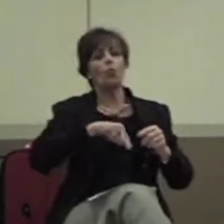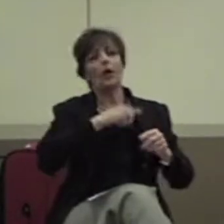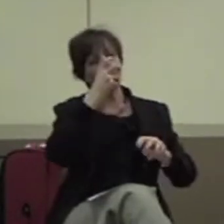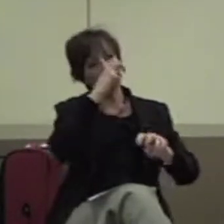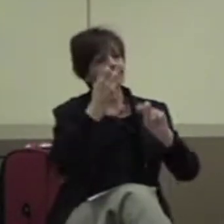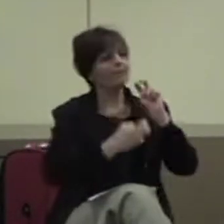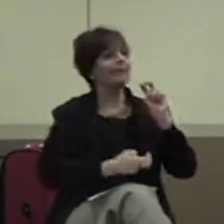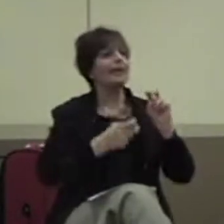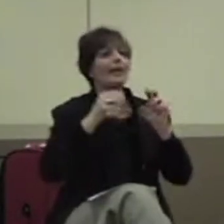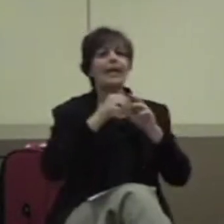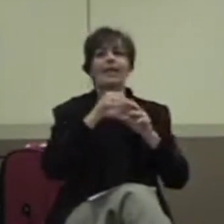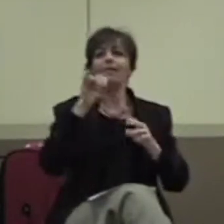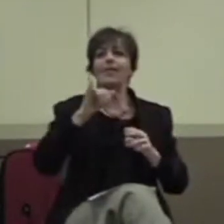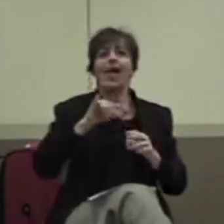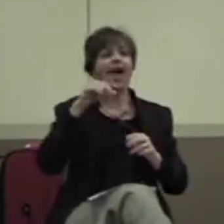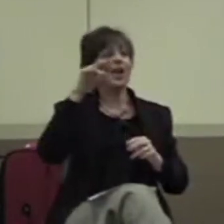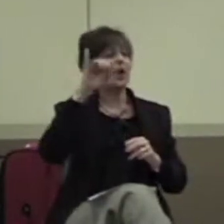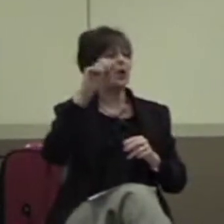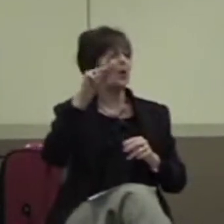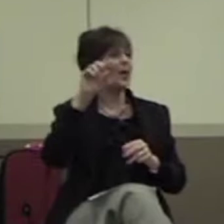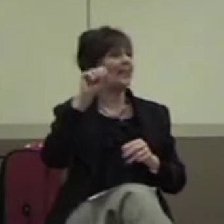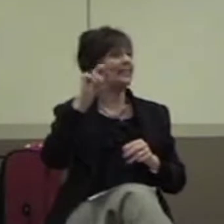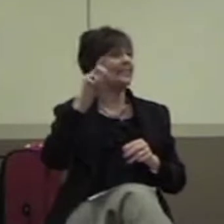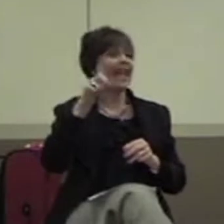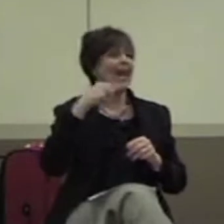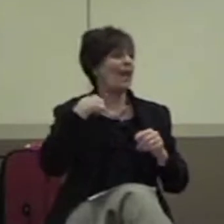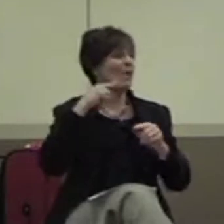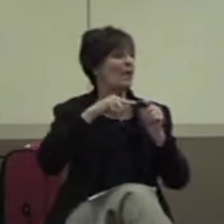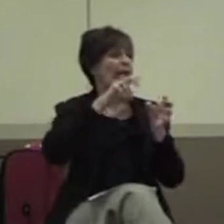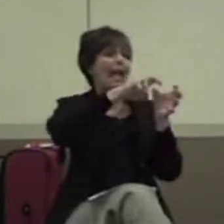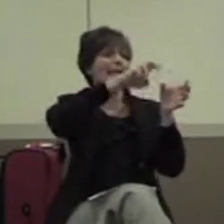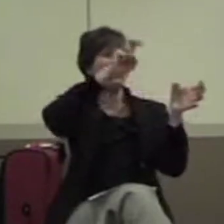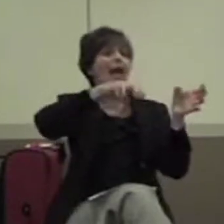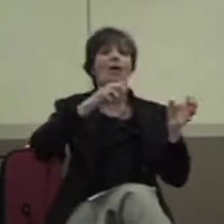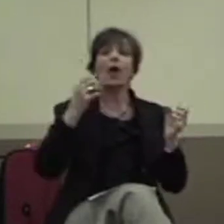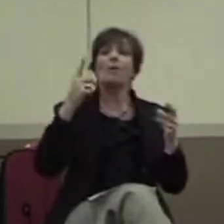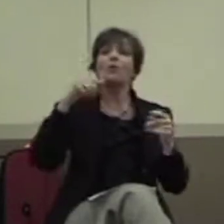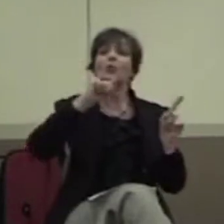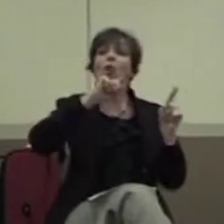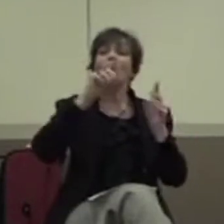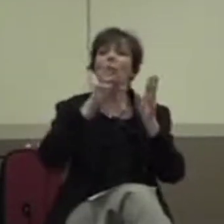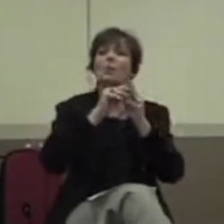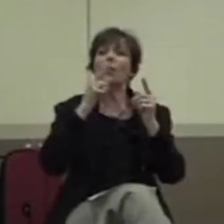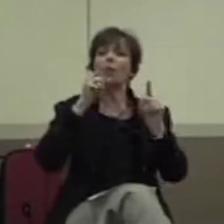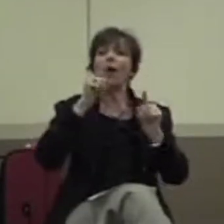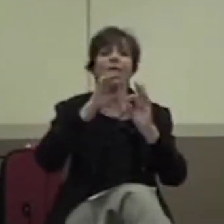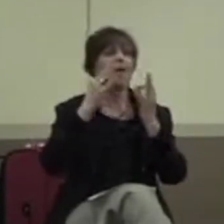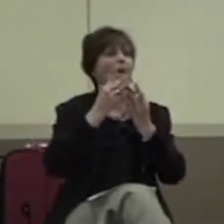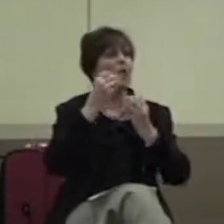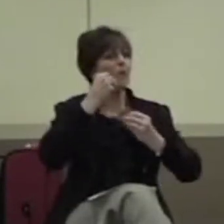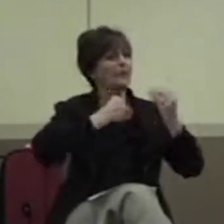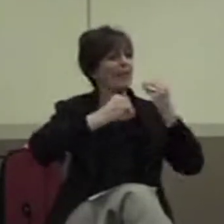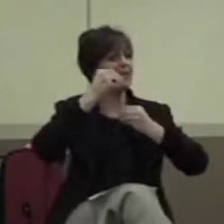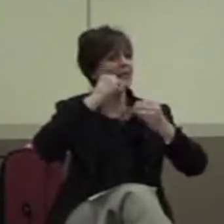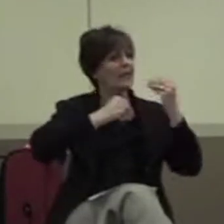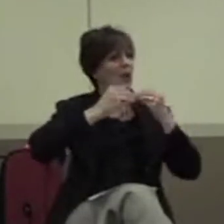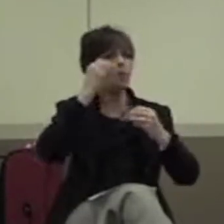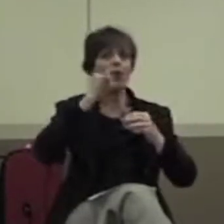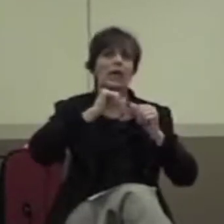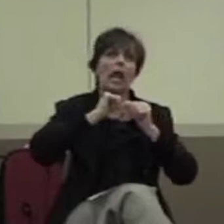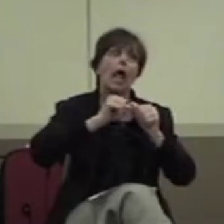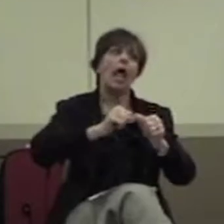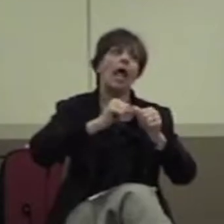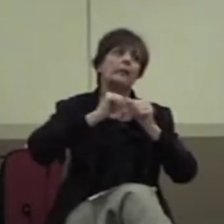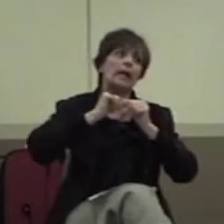in quicksand, and we just can't get out of the quicksand. How many of you have been in a meeting while your family was having dinner? Because